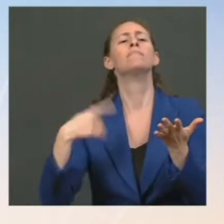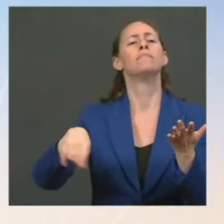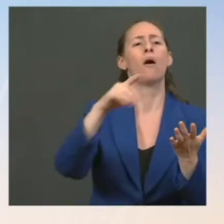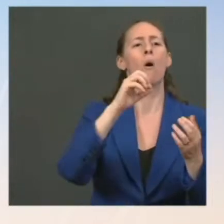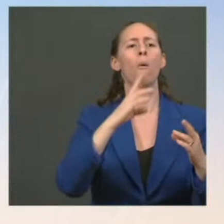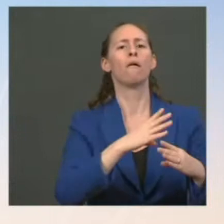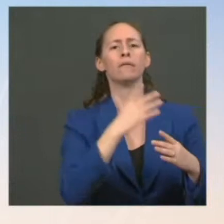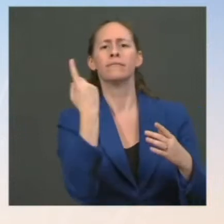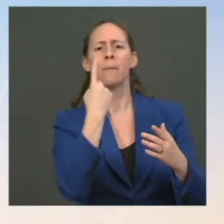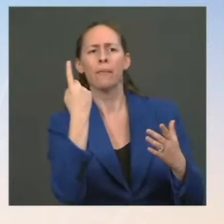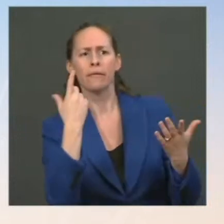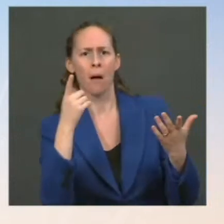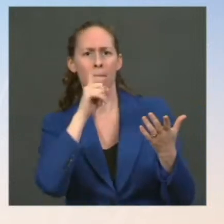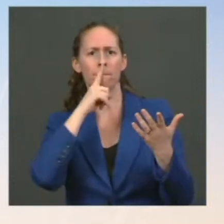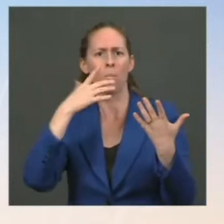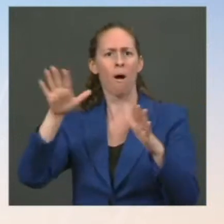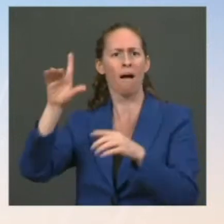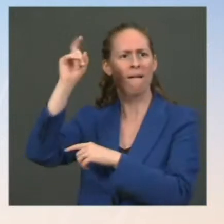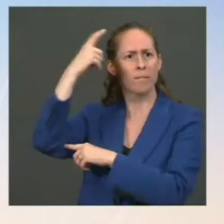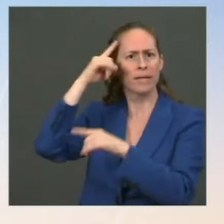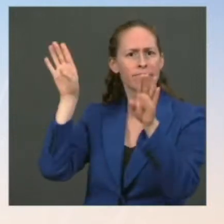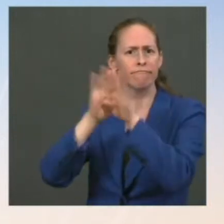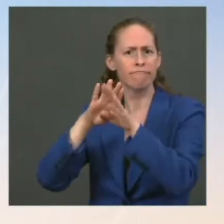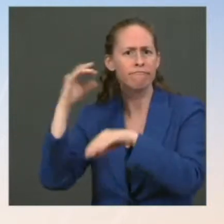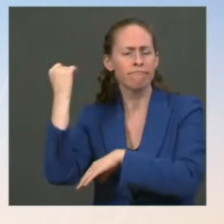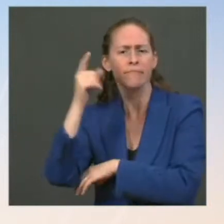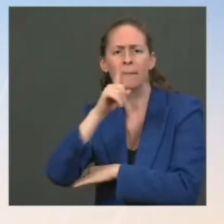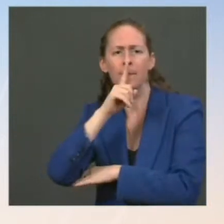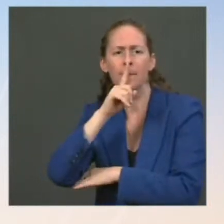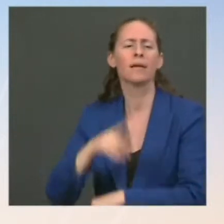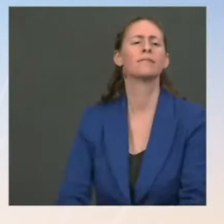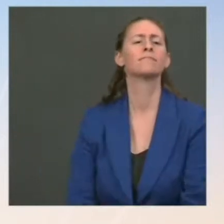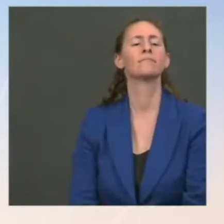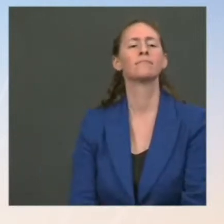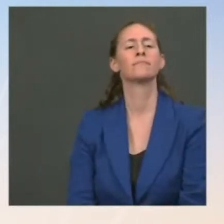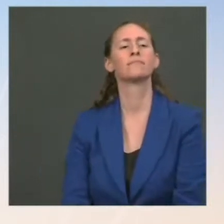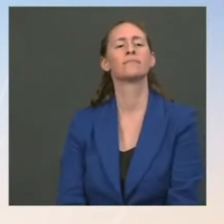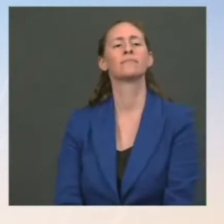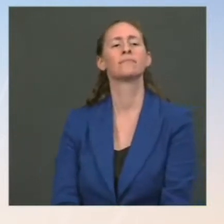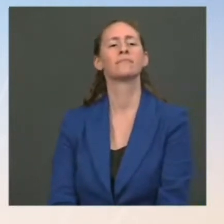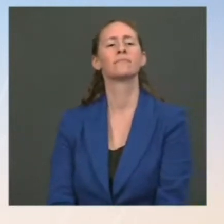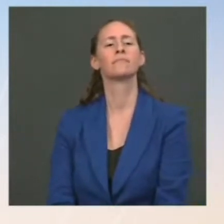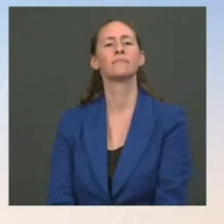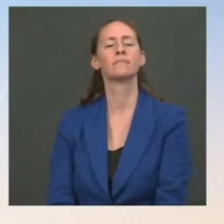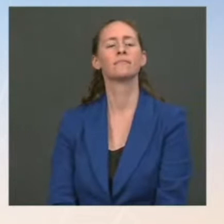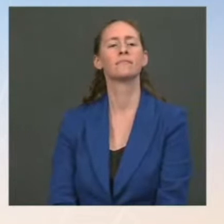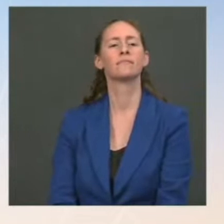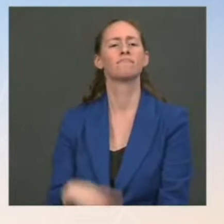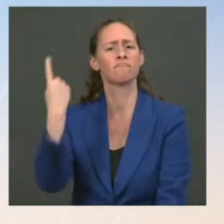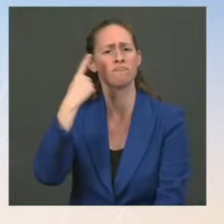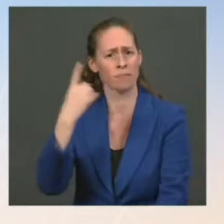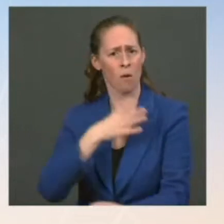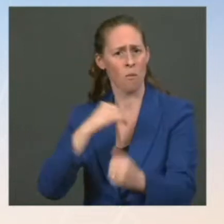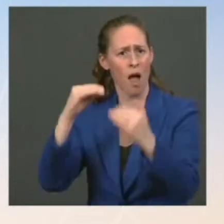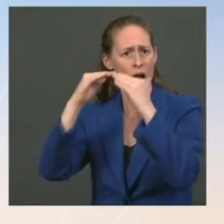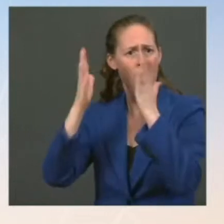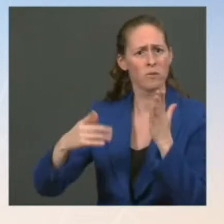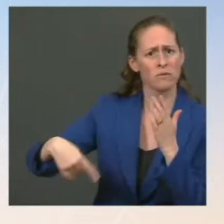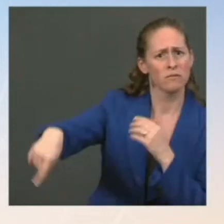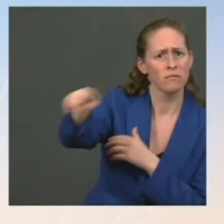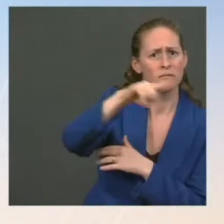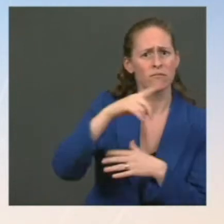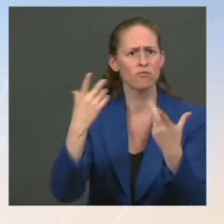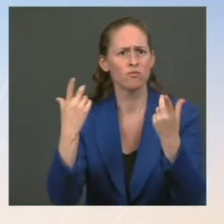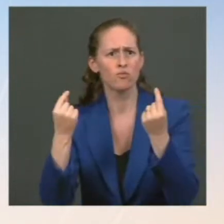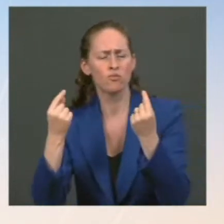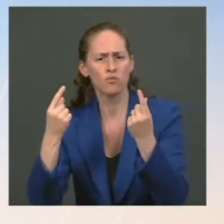useful. Just on a different topic, was the White House involved in brokering the prisoner swap between China and Canada